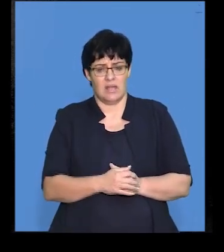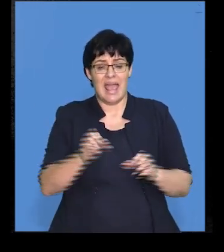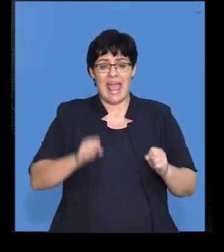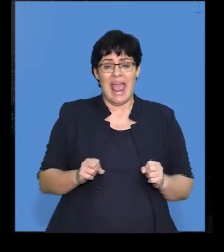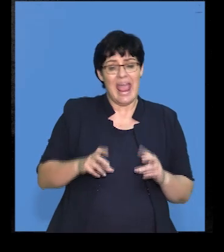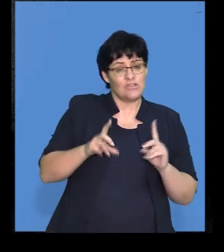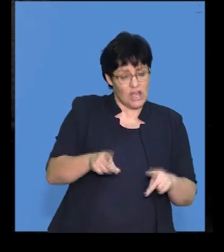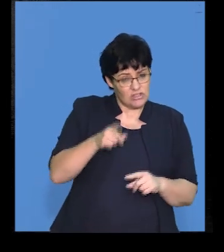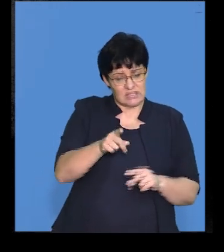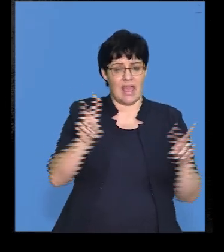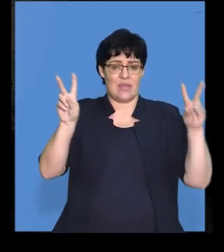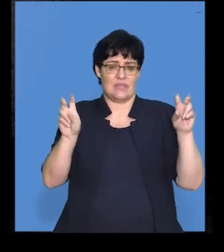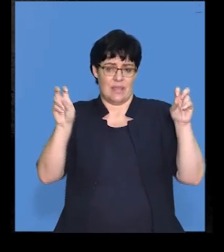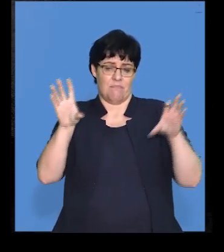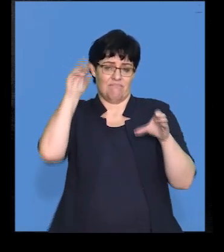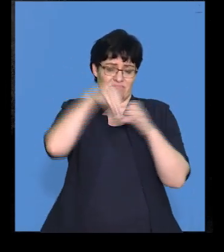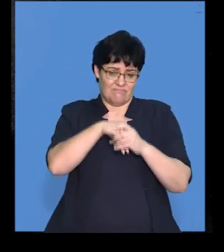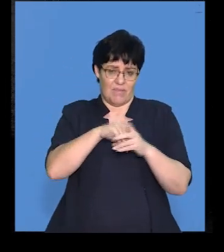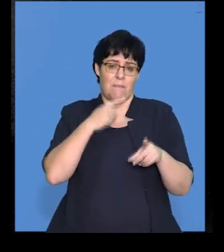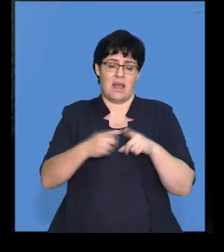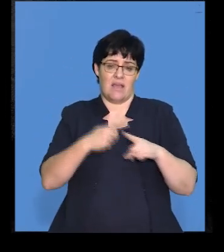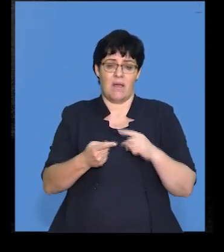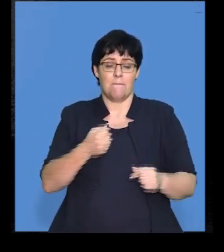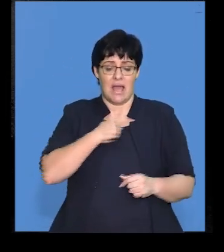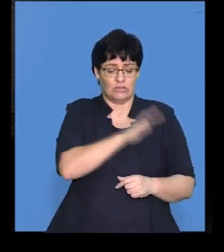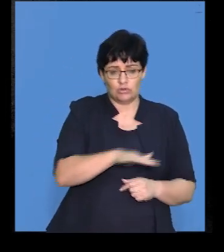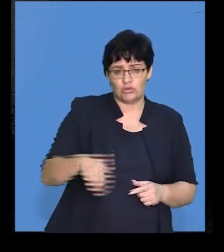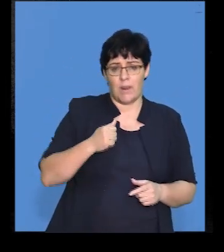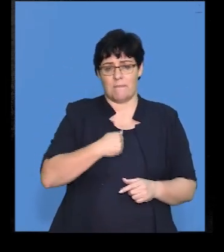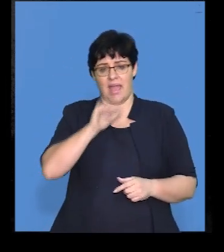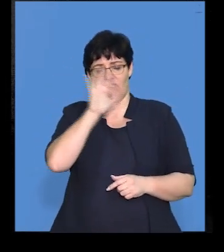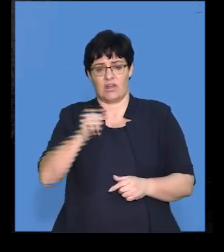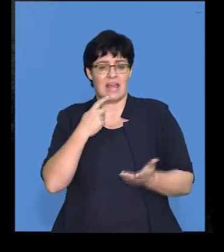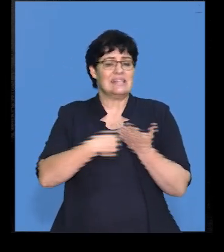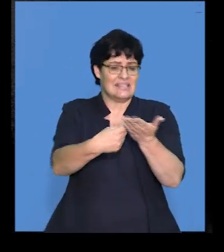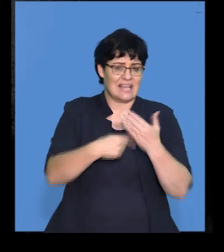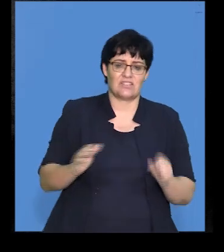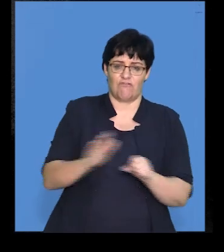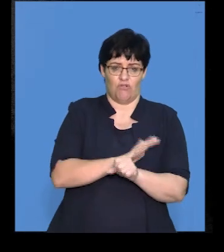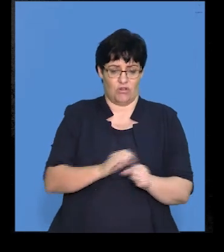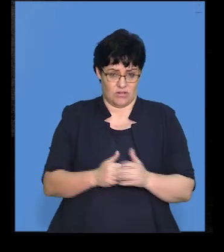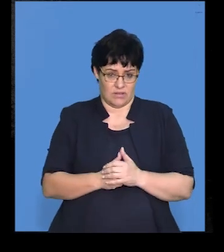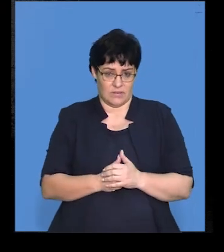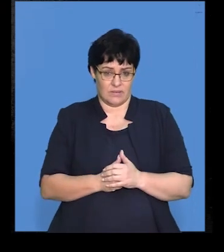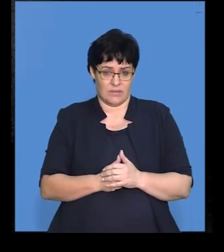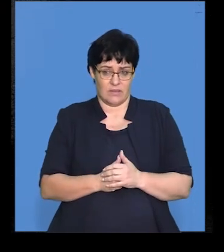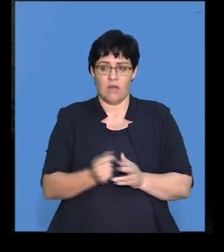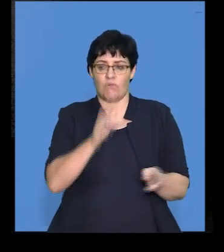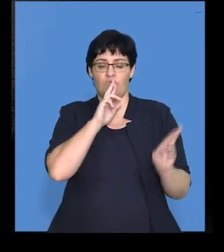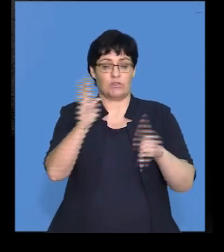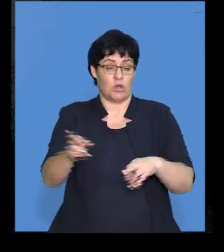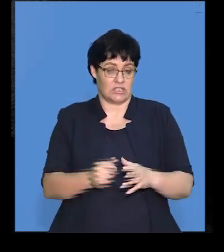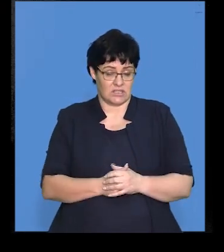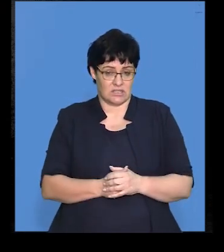is one of the themes in the play, as in My Children, My Africa. Discuss it fully. And here is a